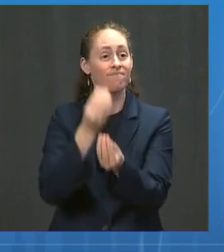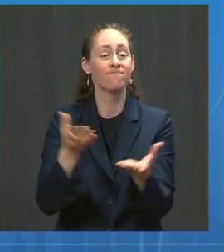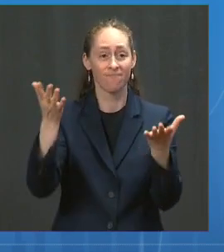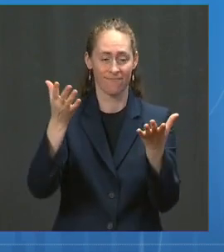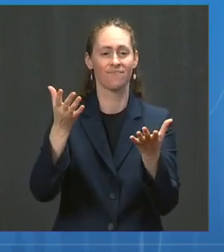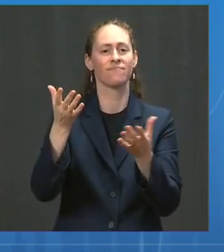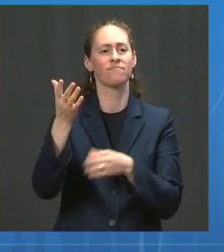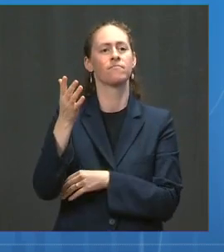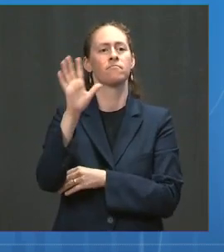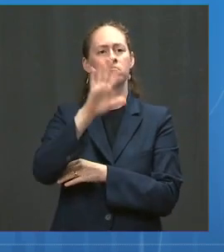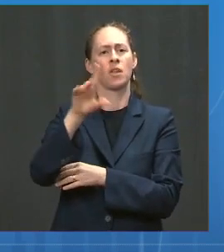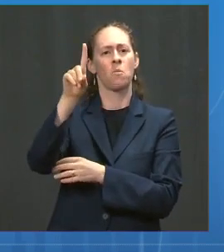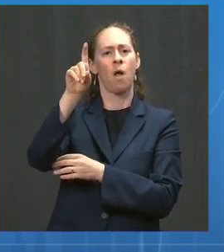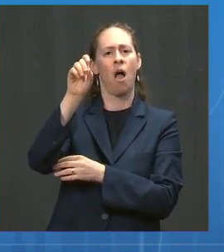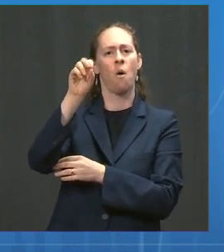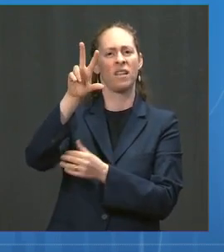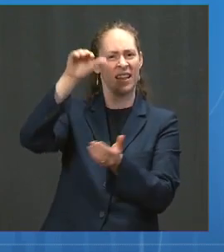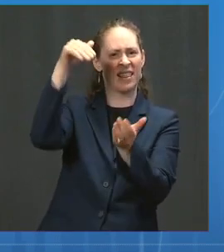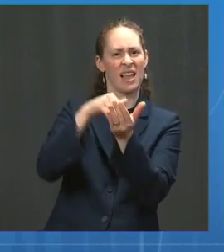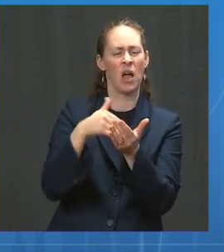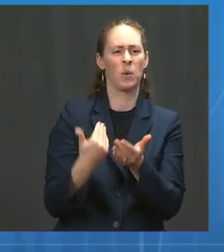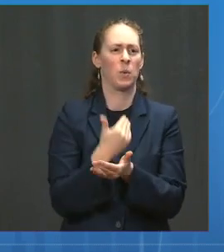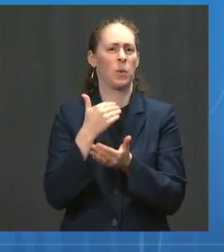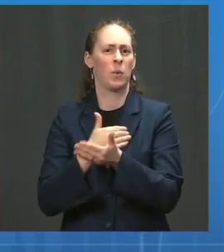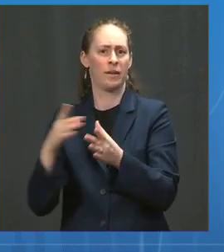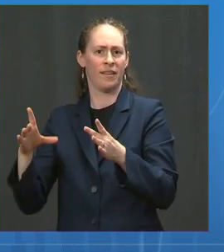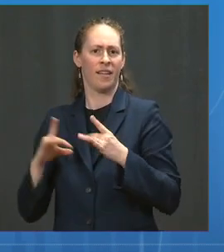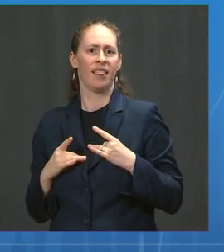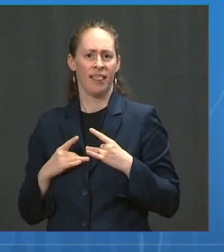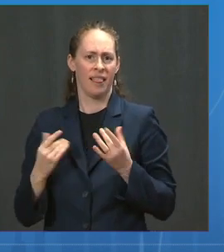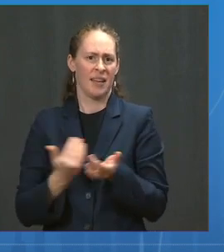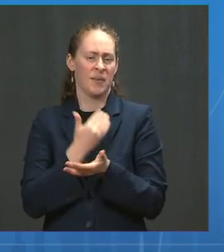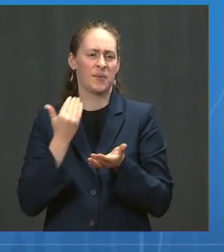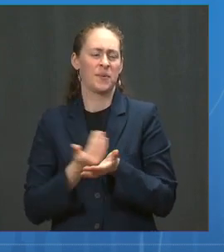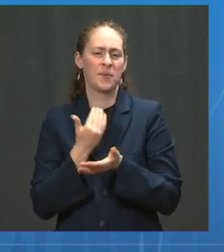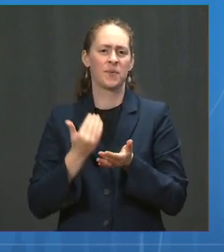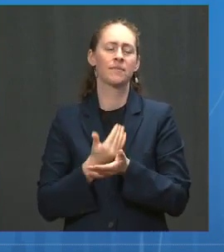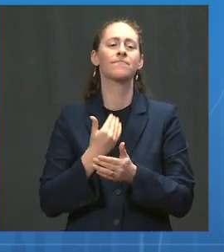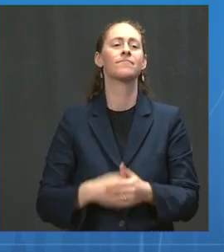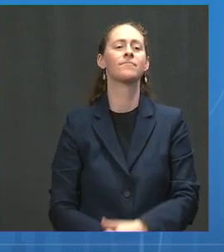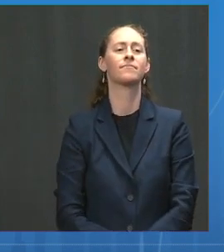103,445 new cases of COVID-19. Our 7-day average is about